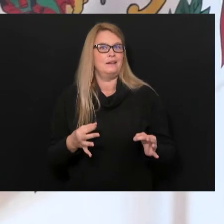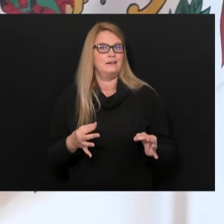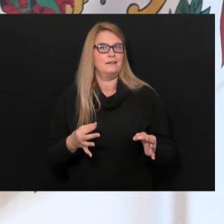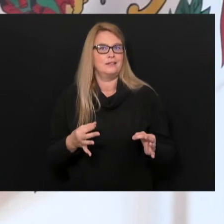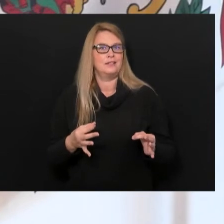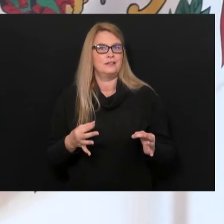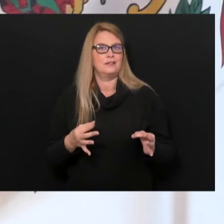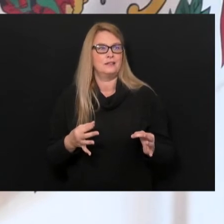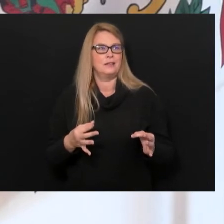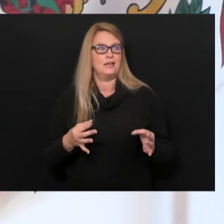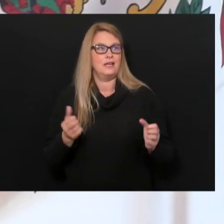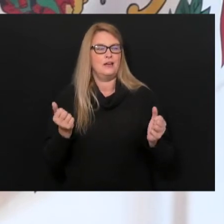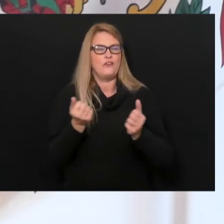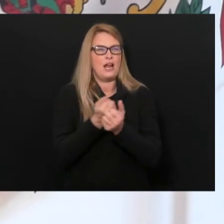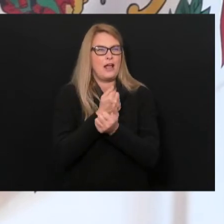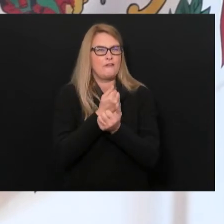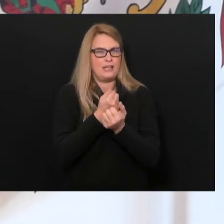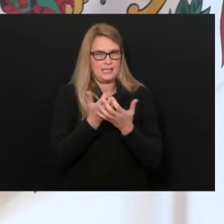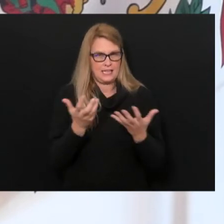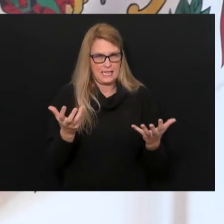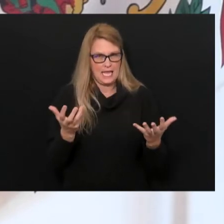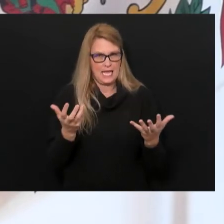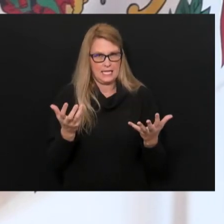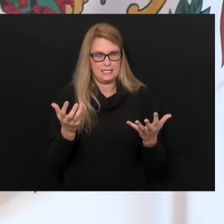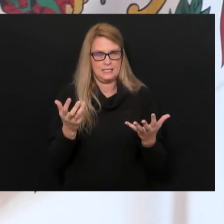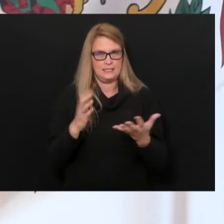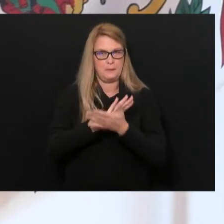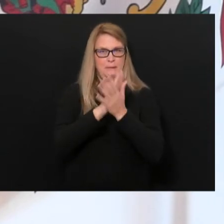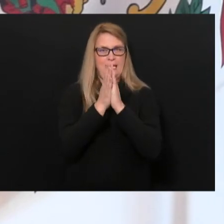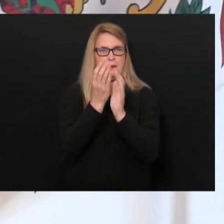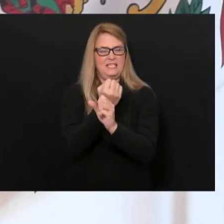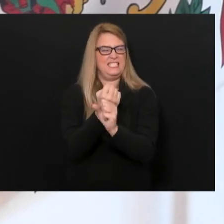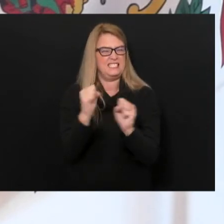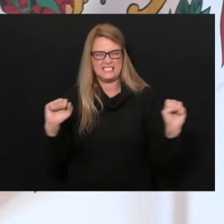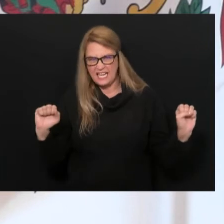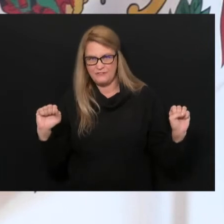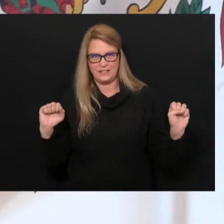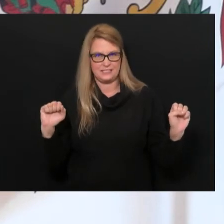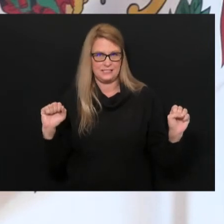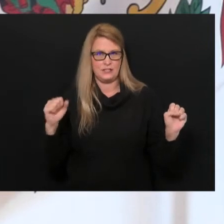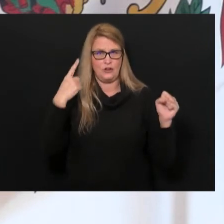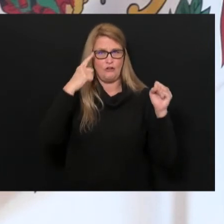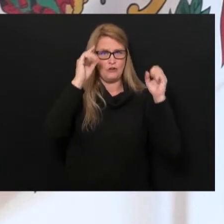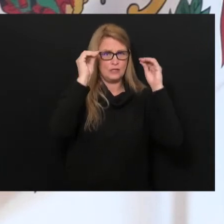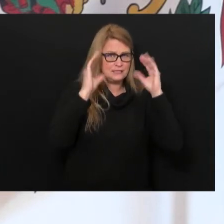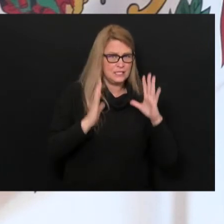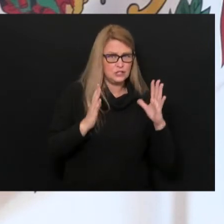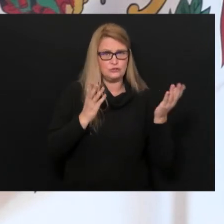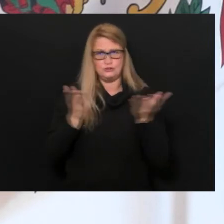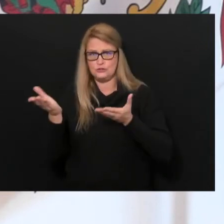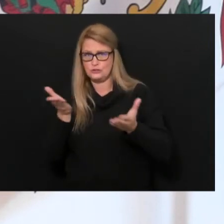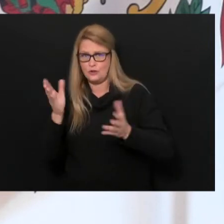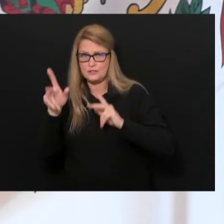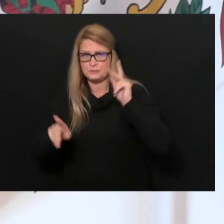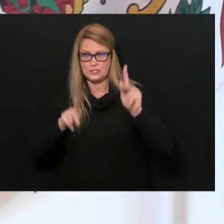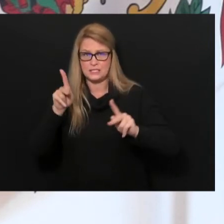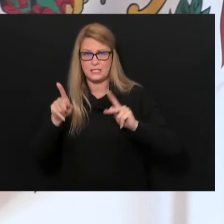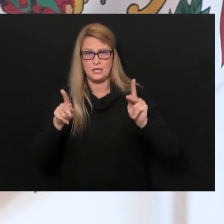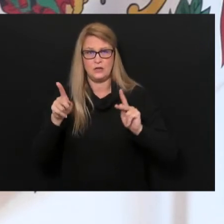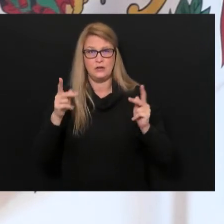to make this thing even safer for our teachers, our service personnel, and all those, we're going